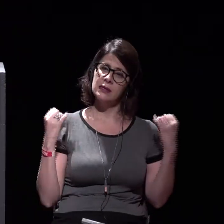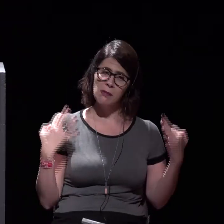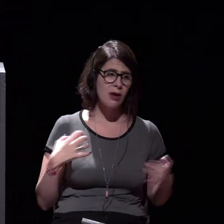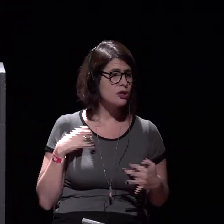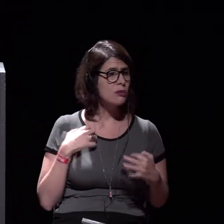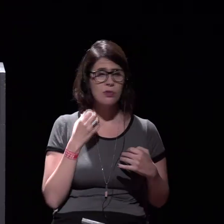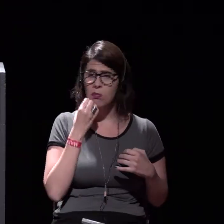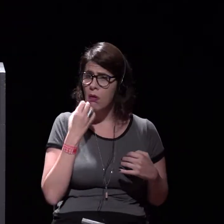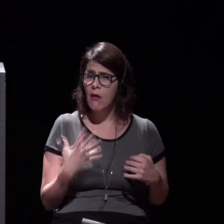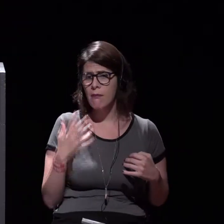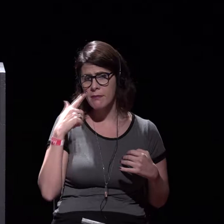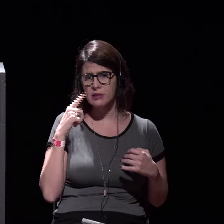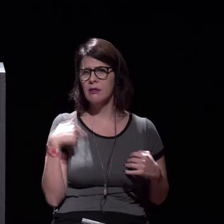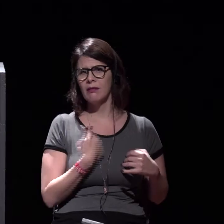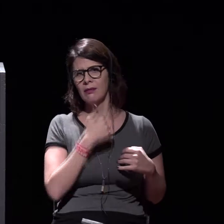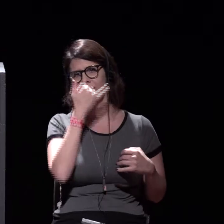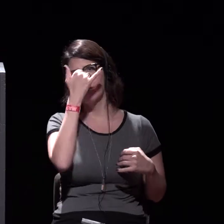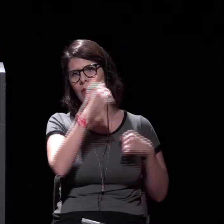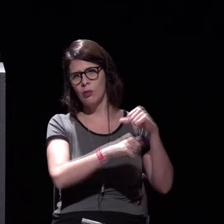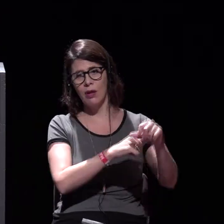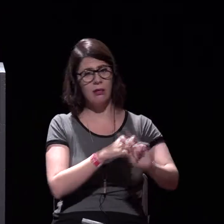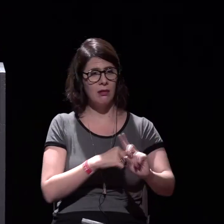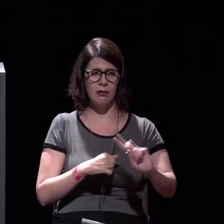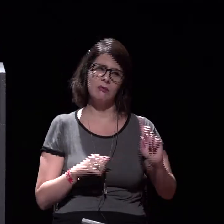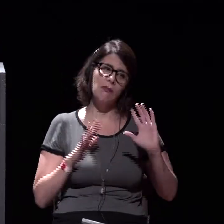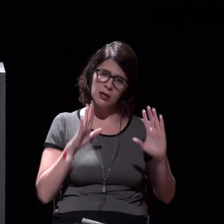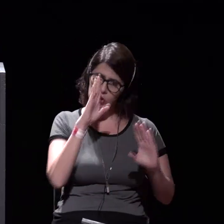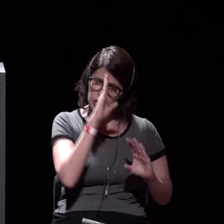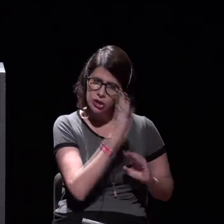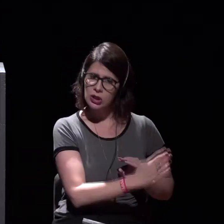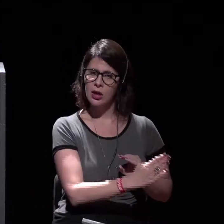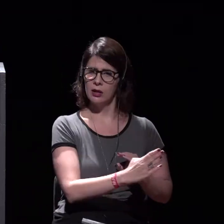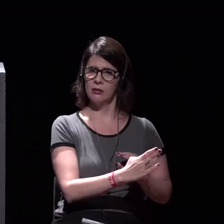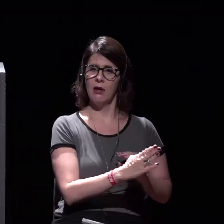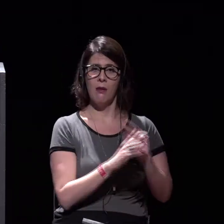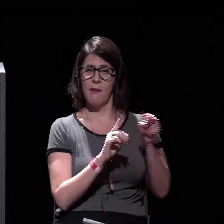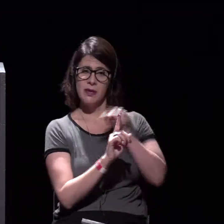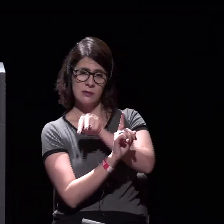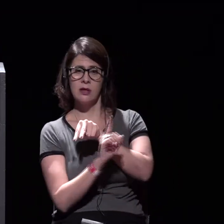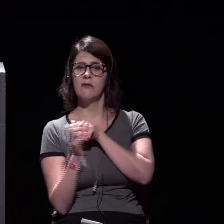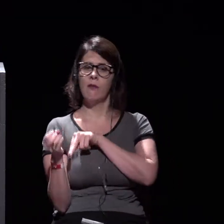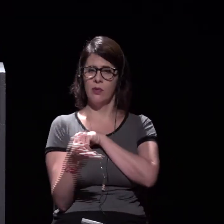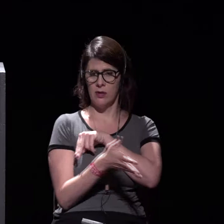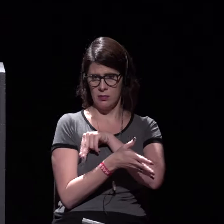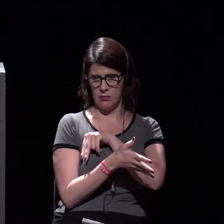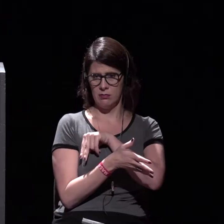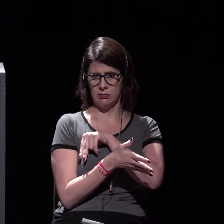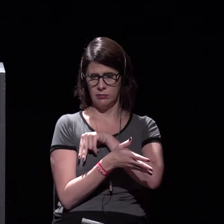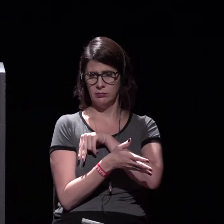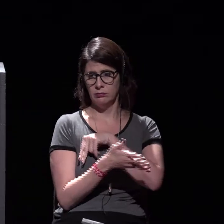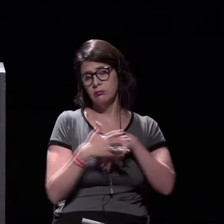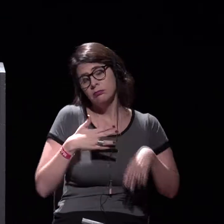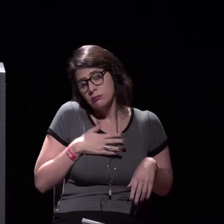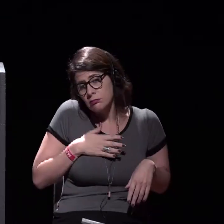of race in its modern form. So I don't think we can think the two differently. I think aesthetic judgment and this primacy